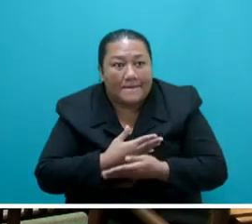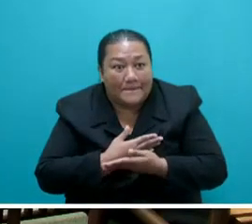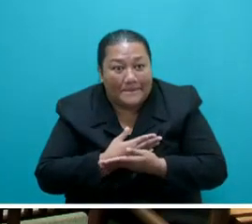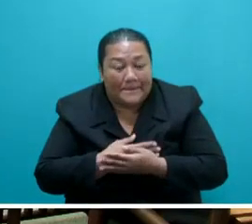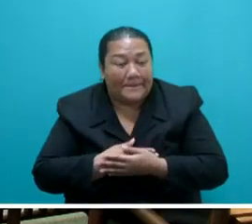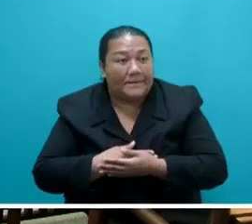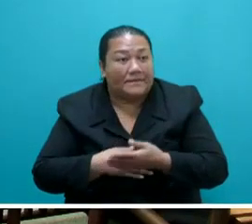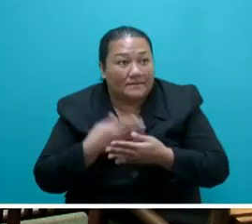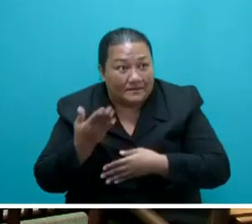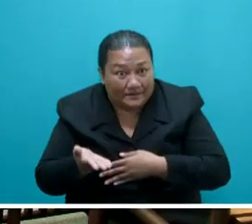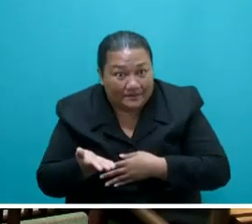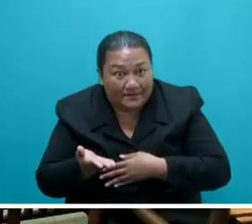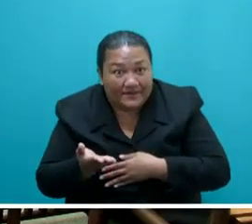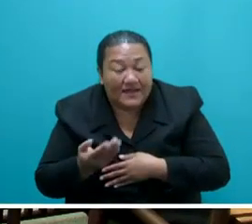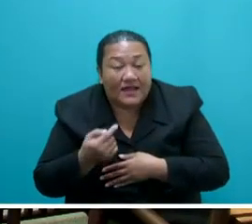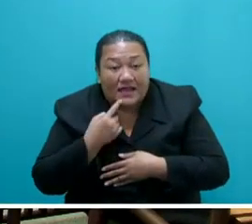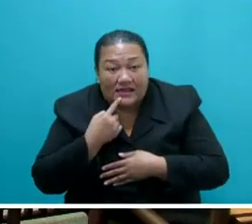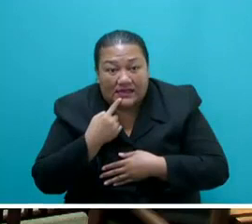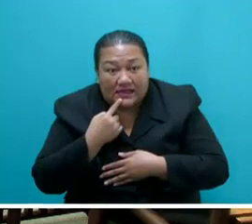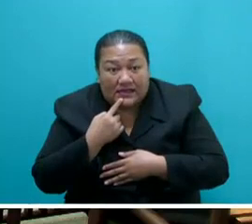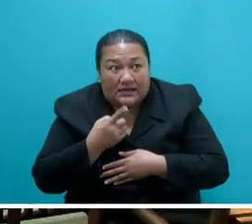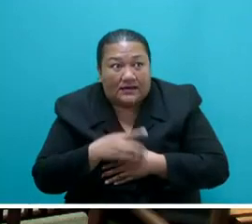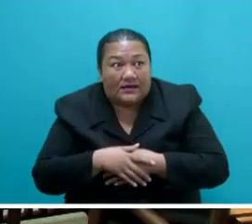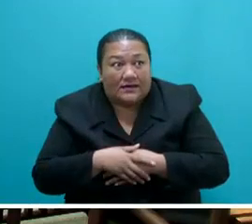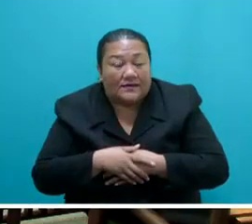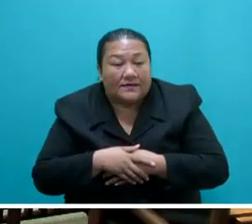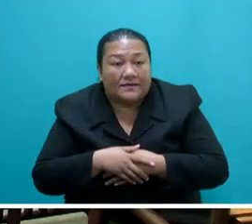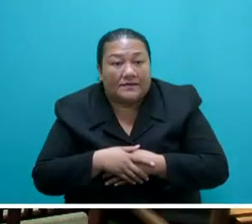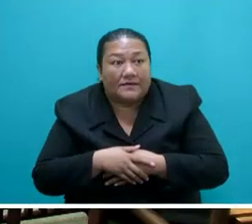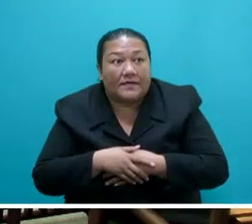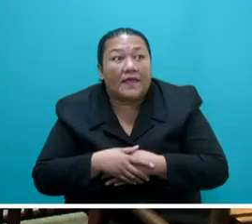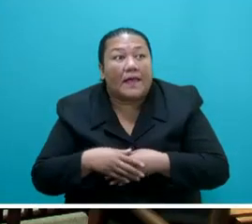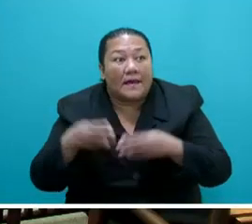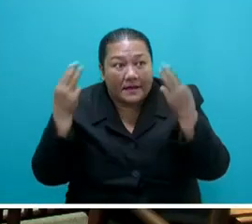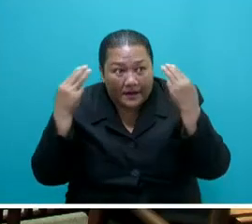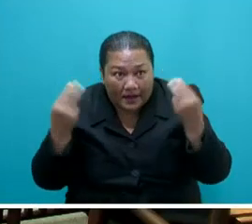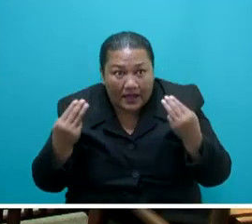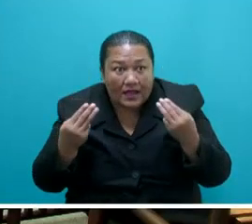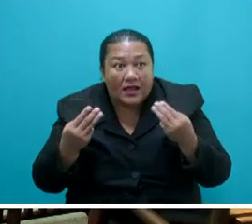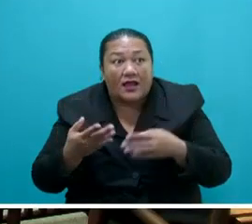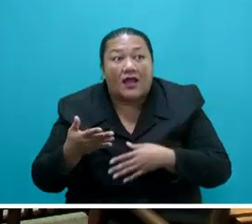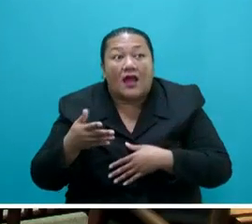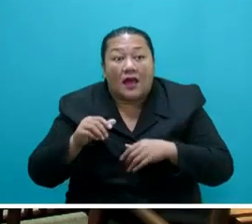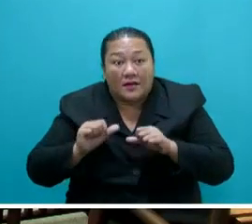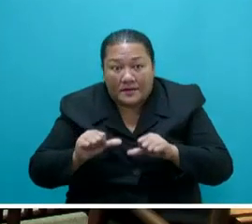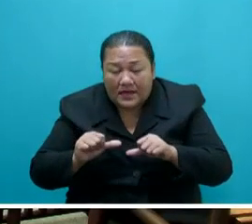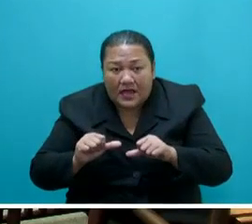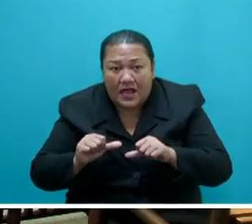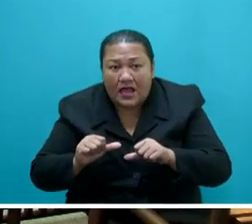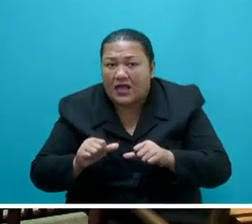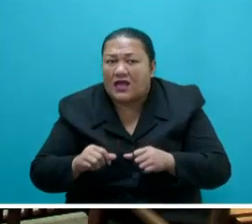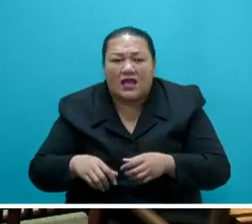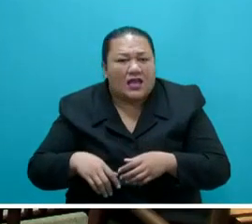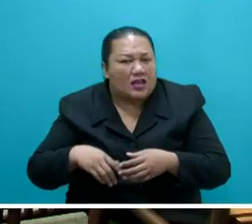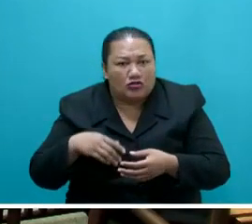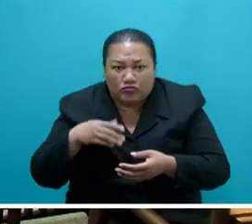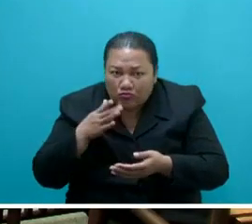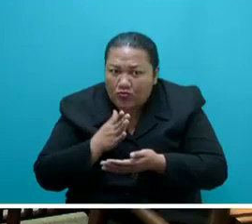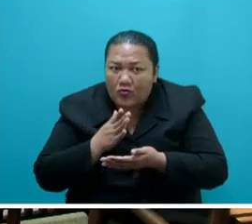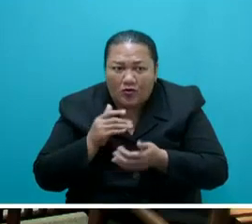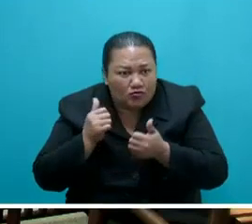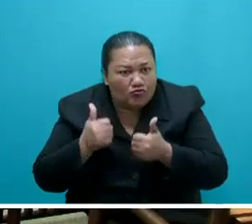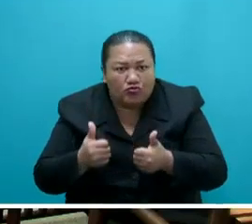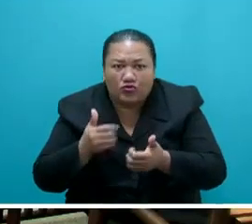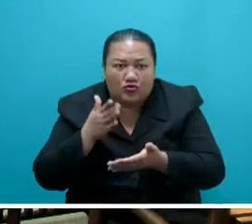As I was saying, Mr. Speaker, he has proved he's still the man history will always remember him. A